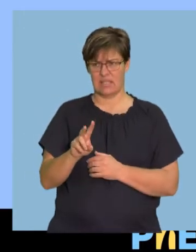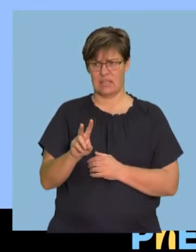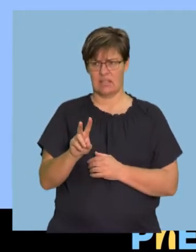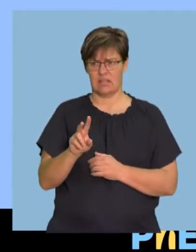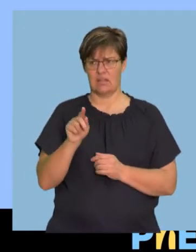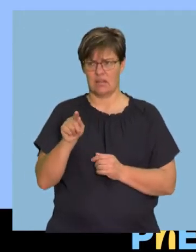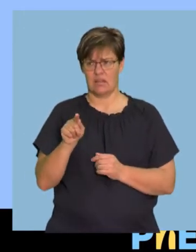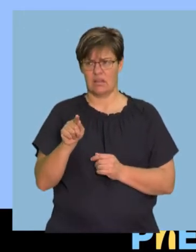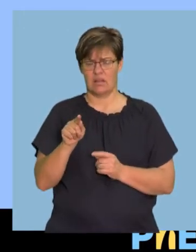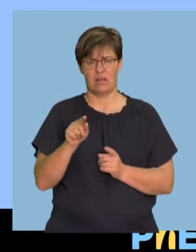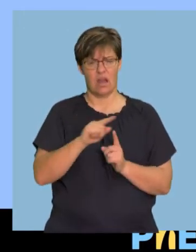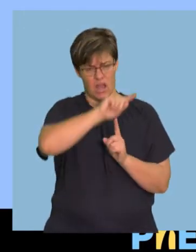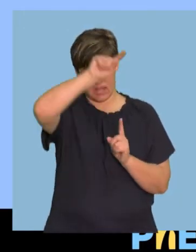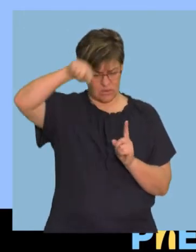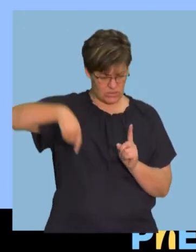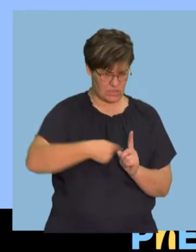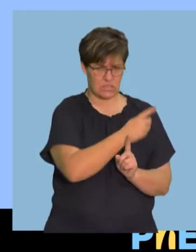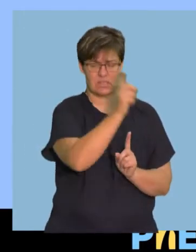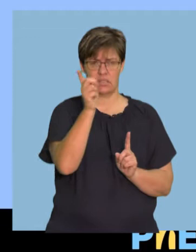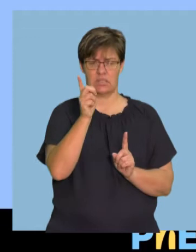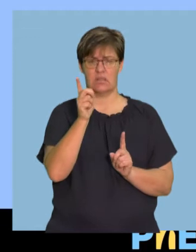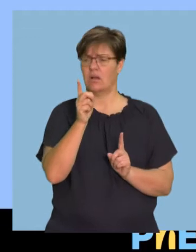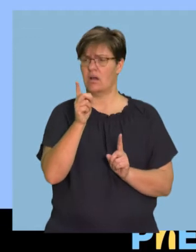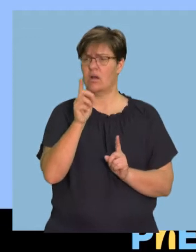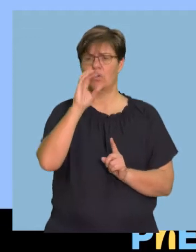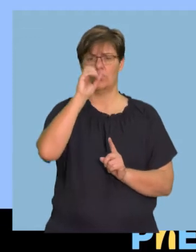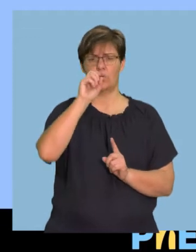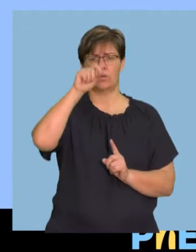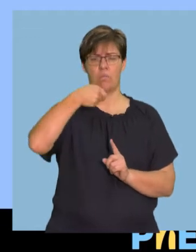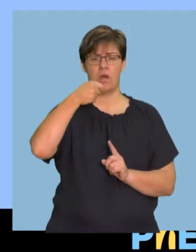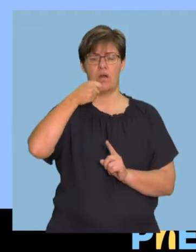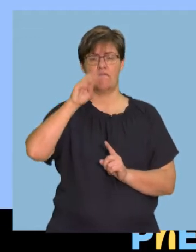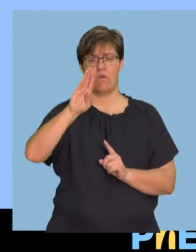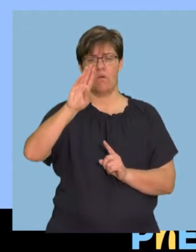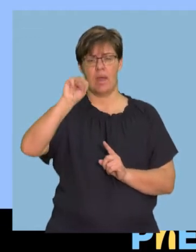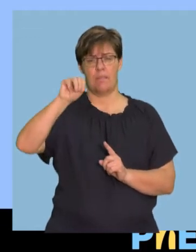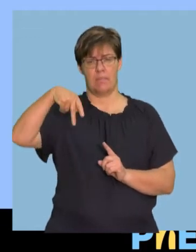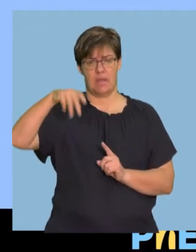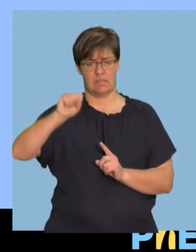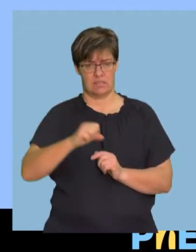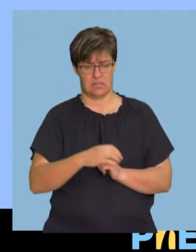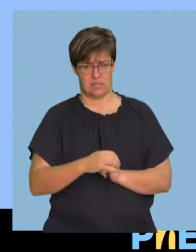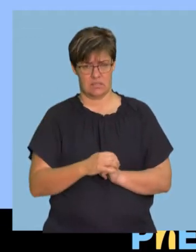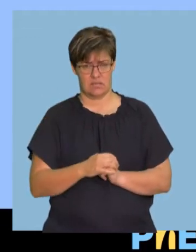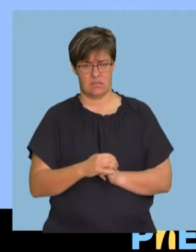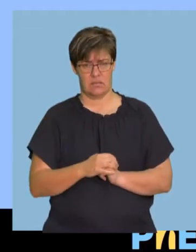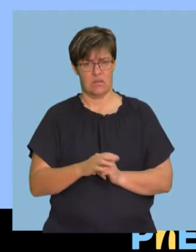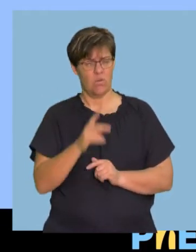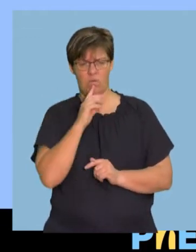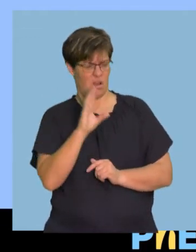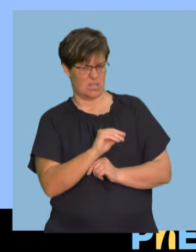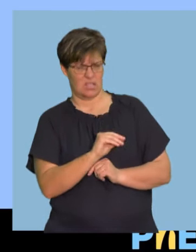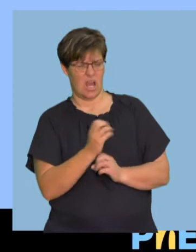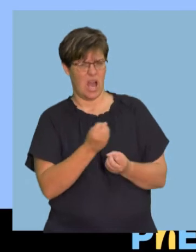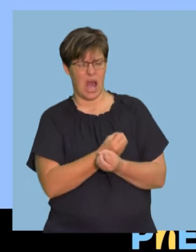immediately tell that there is a current in the circuit. The total current in the circuit is 0.4 amperes, all right? So we